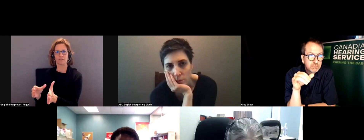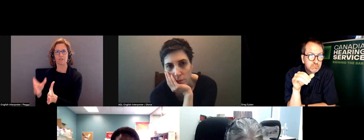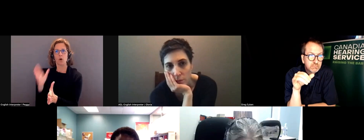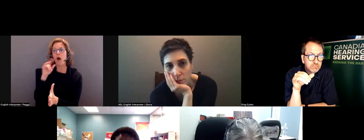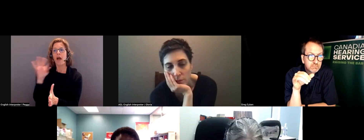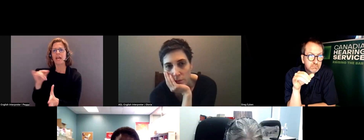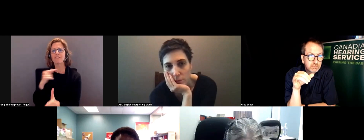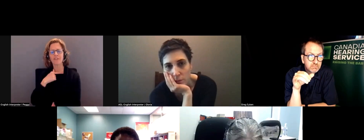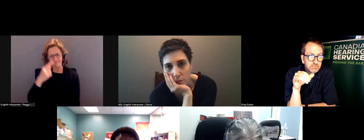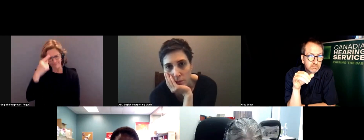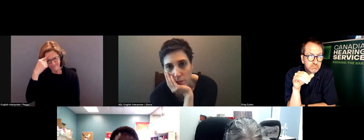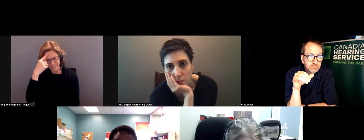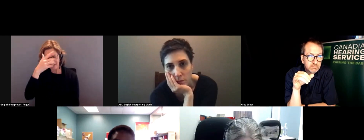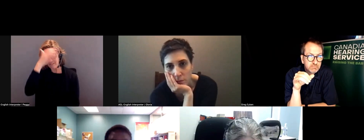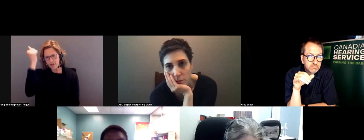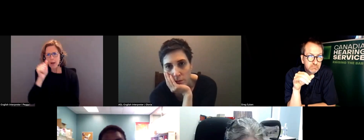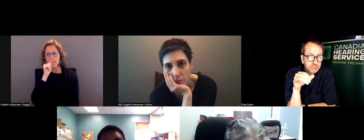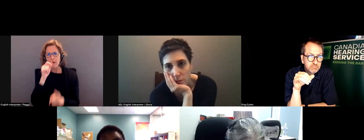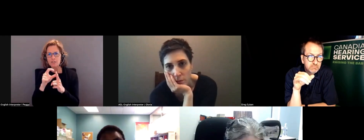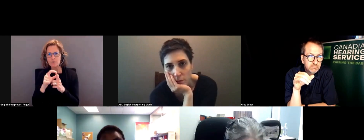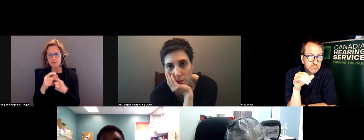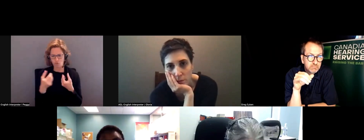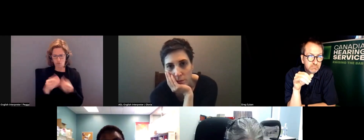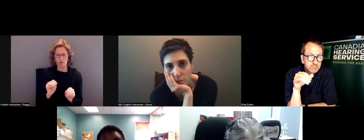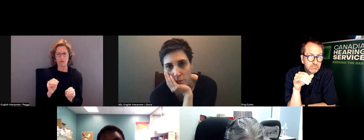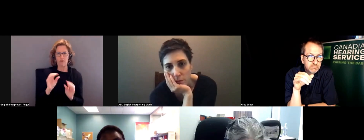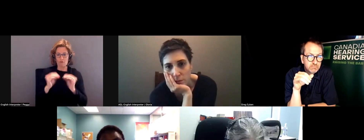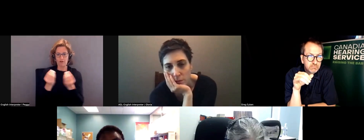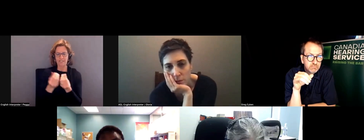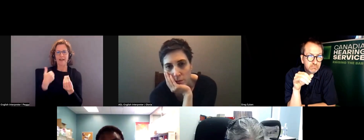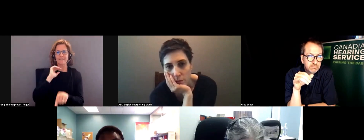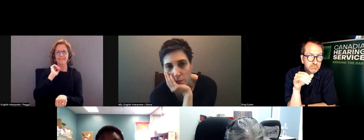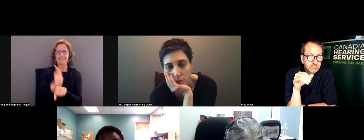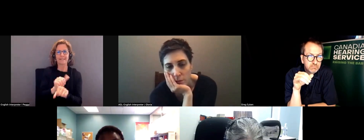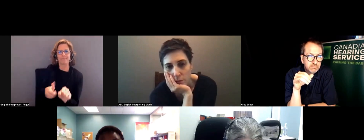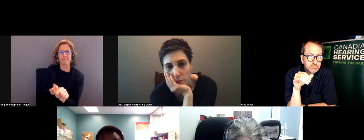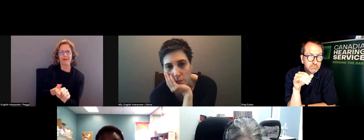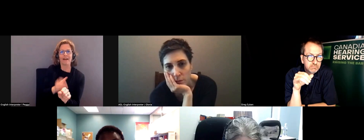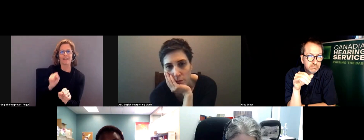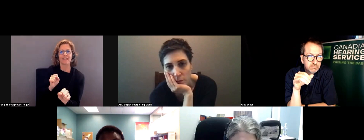if necessary. Okay. Yeah. Thank you.